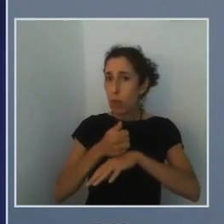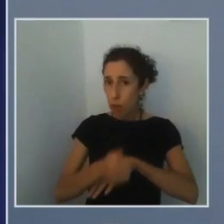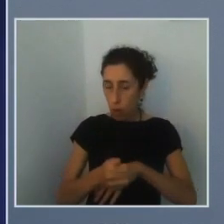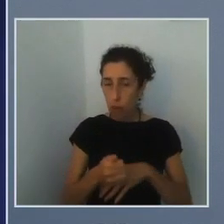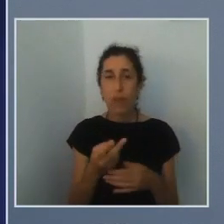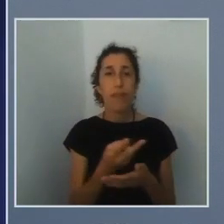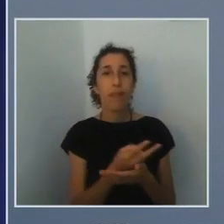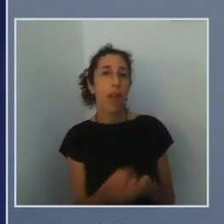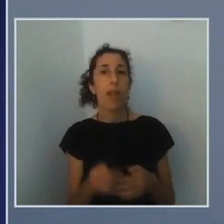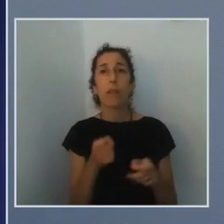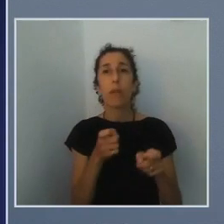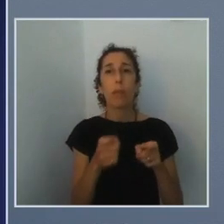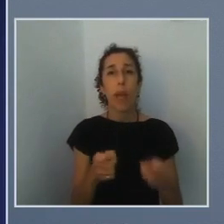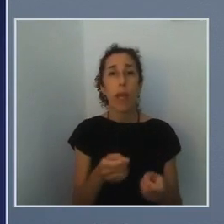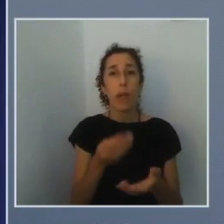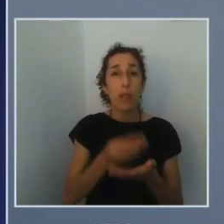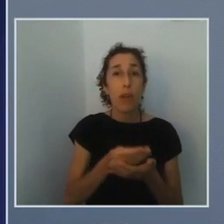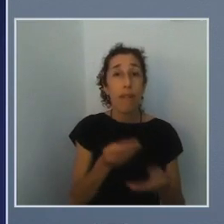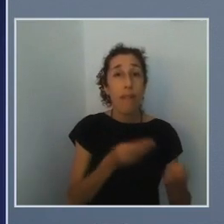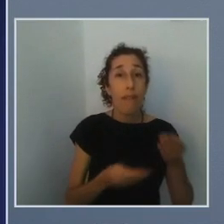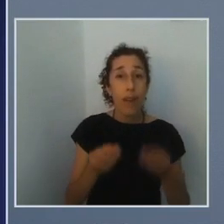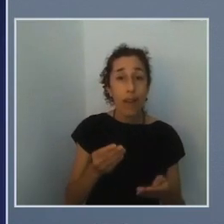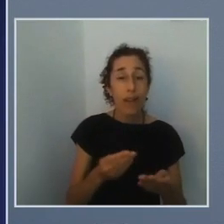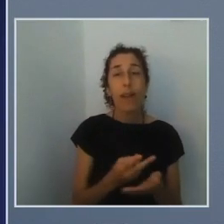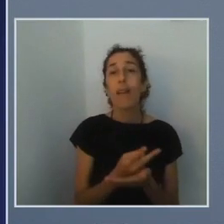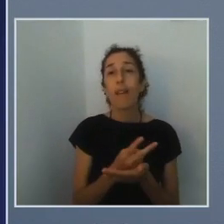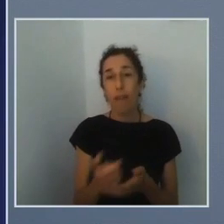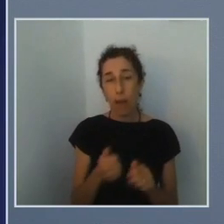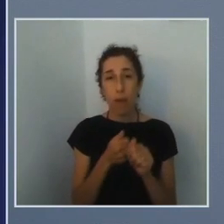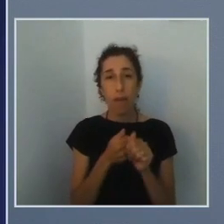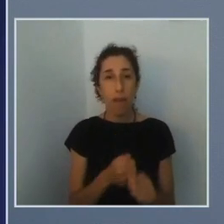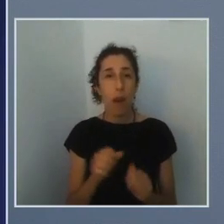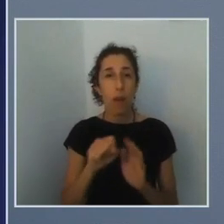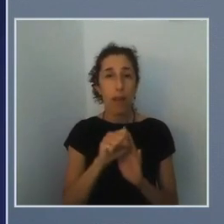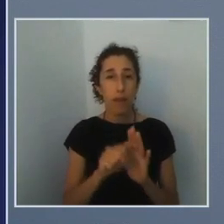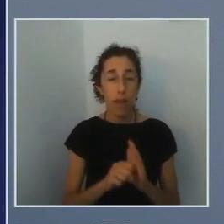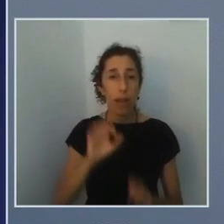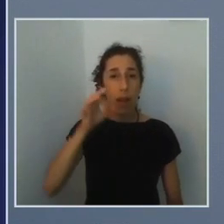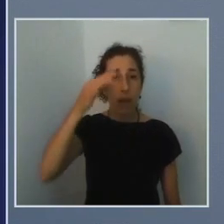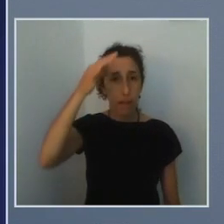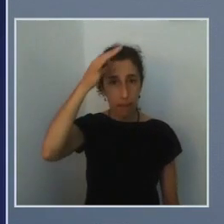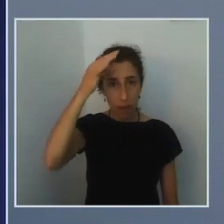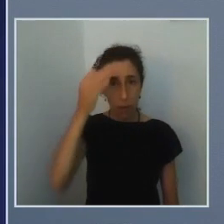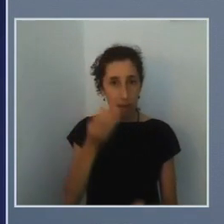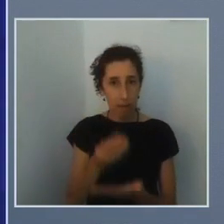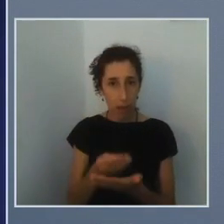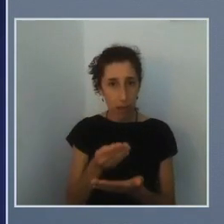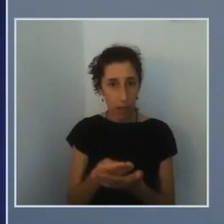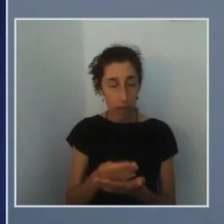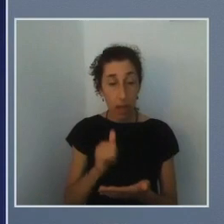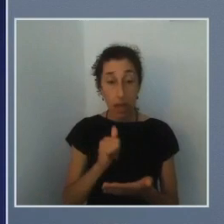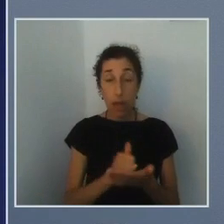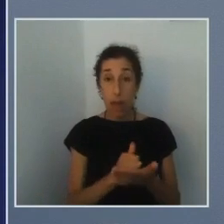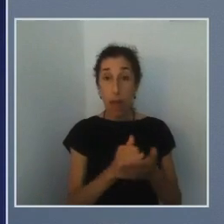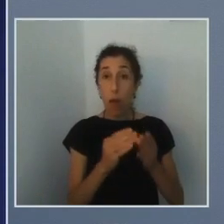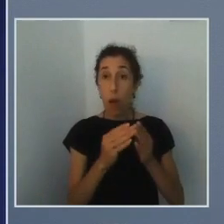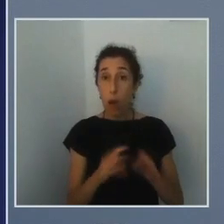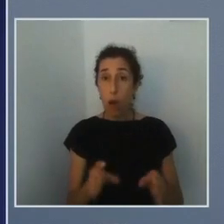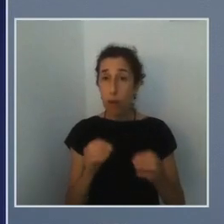state and federal laws, which contributed to the loss of more than $64